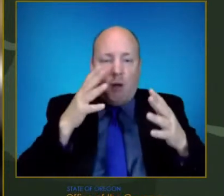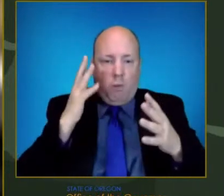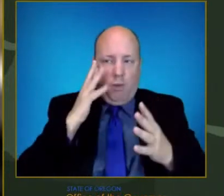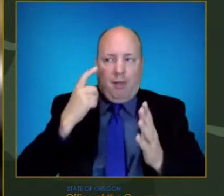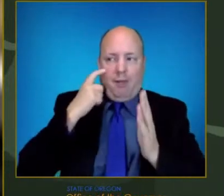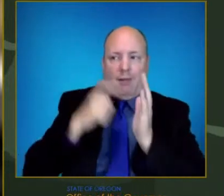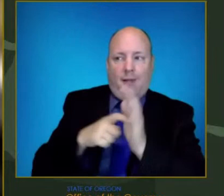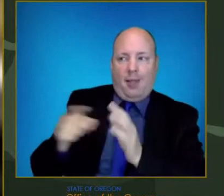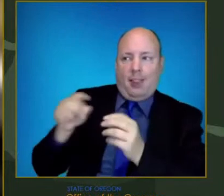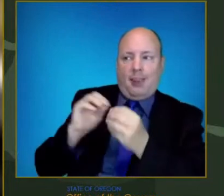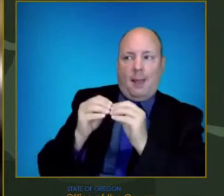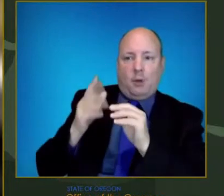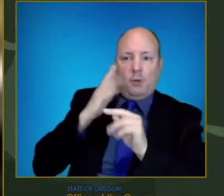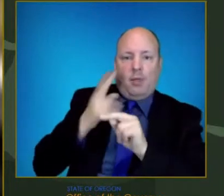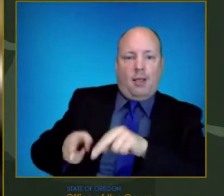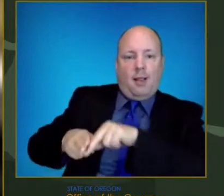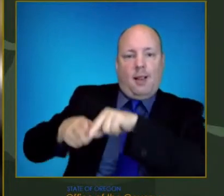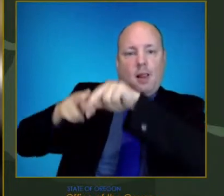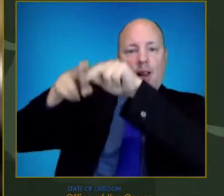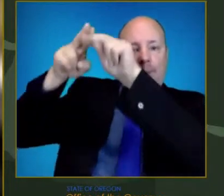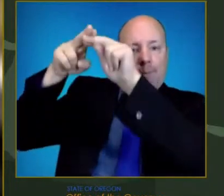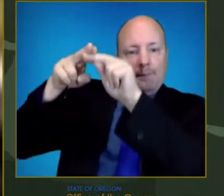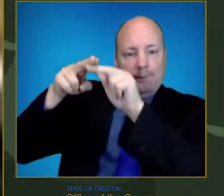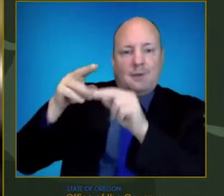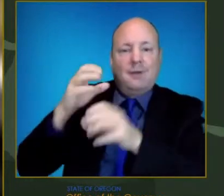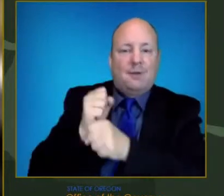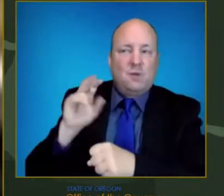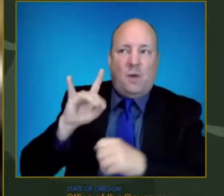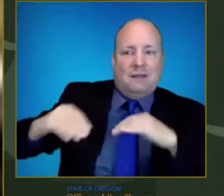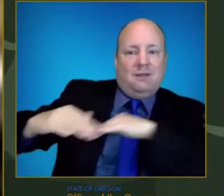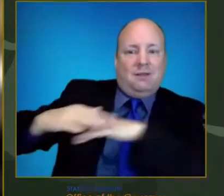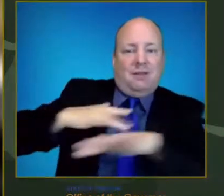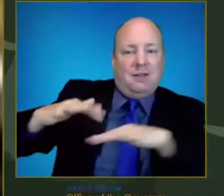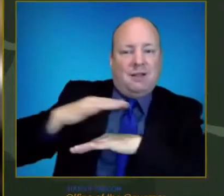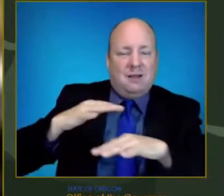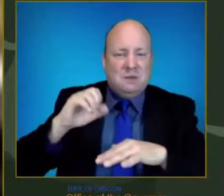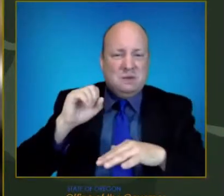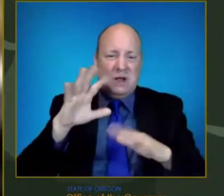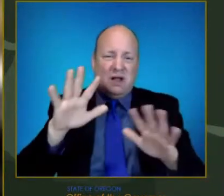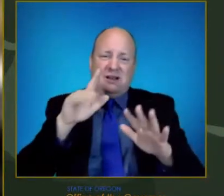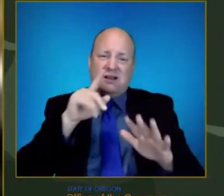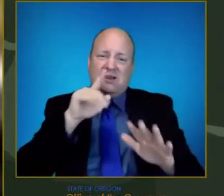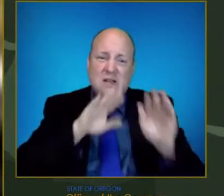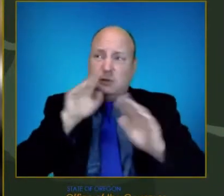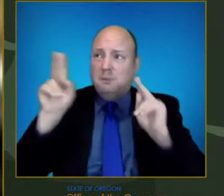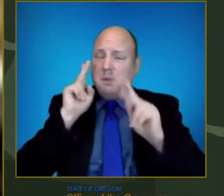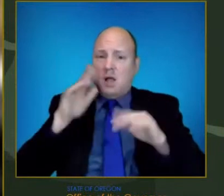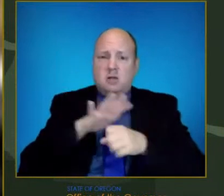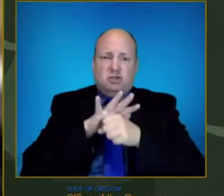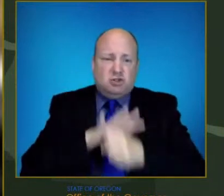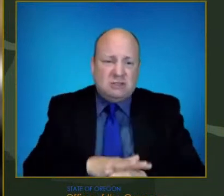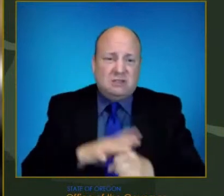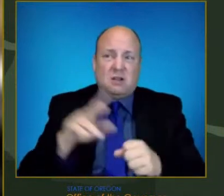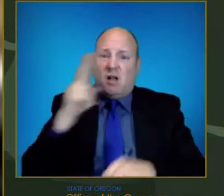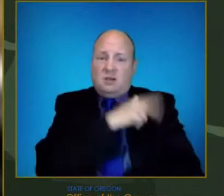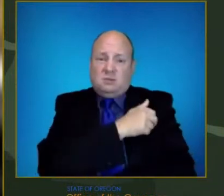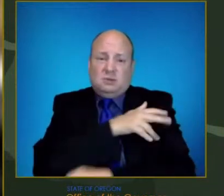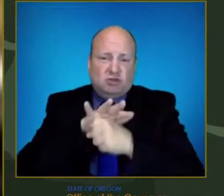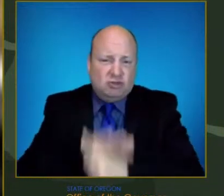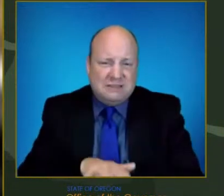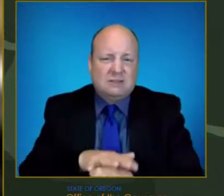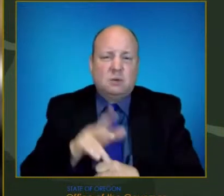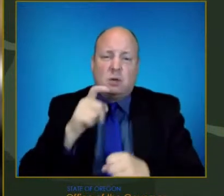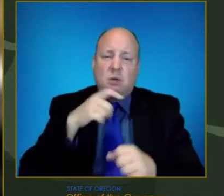and resources have been severely strained for far too long. Director Banks earlier outlined the steps our state is taking to quickly